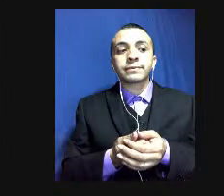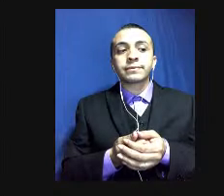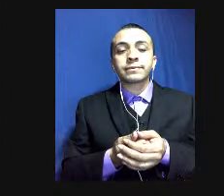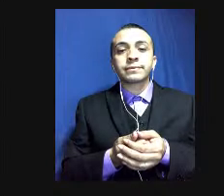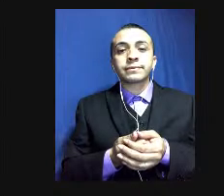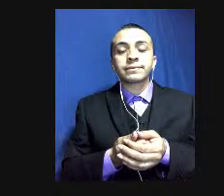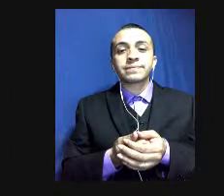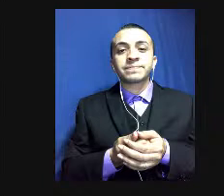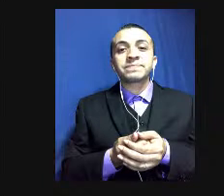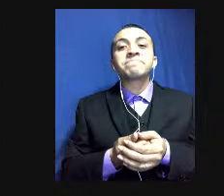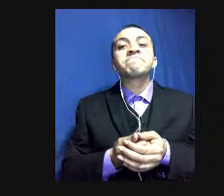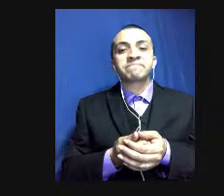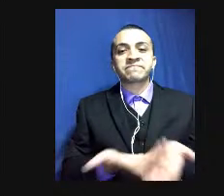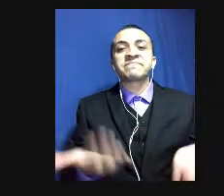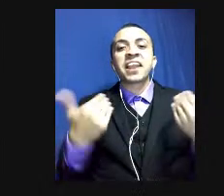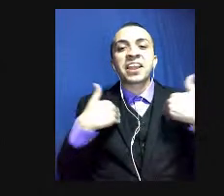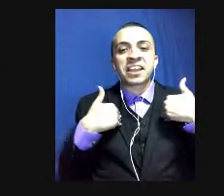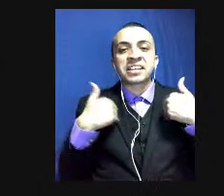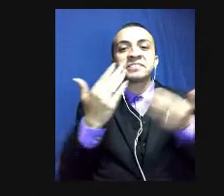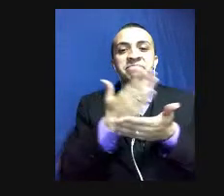Okay, we have a couple questions coming in.